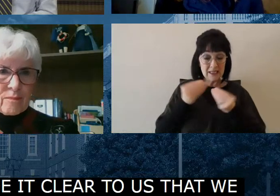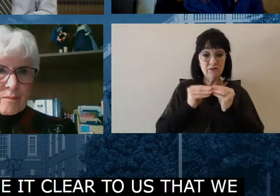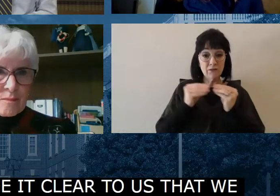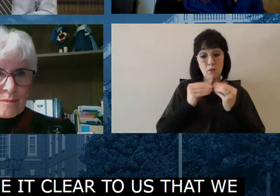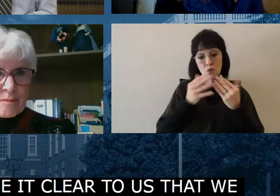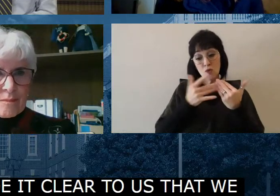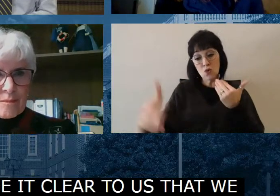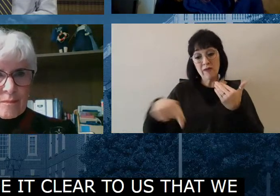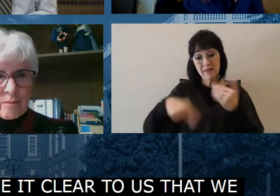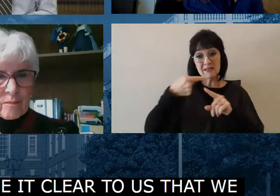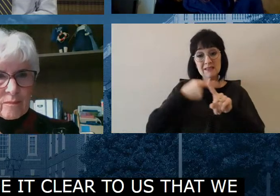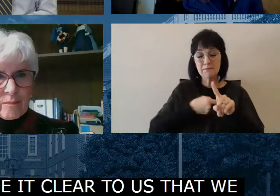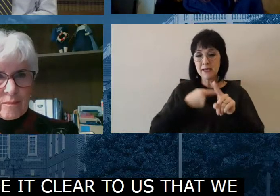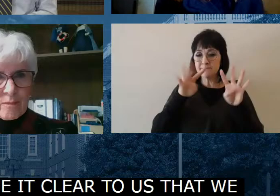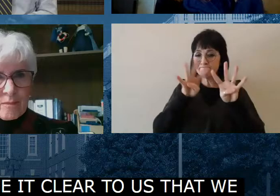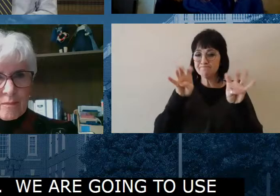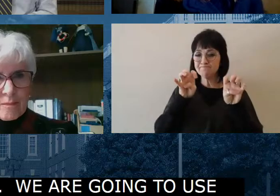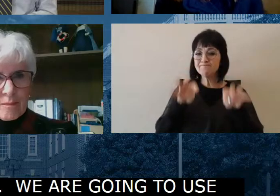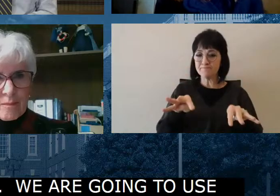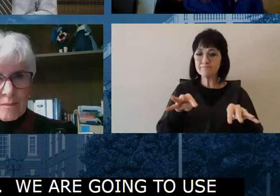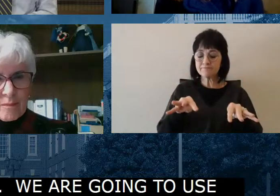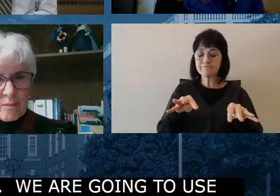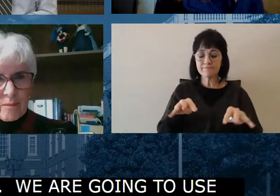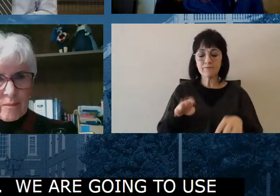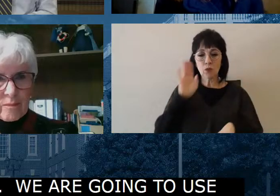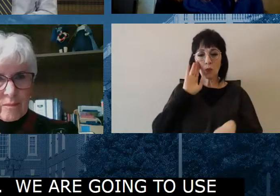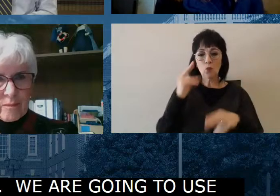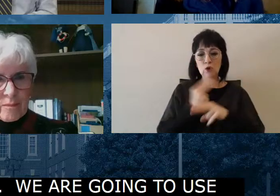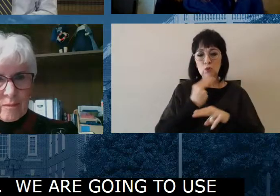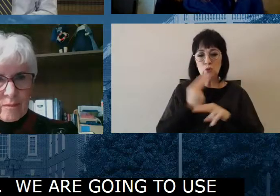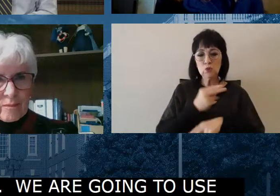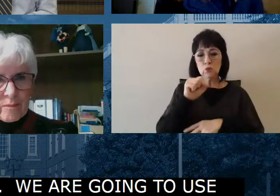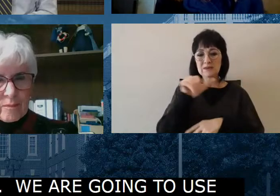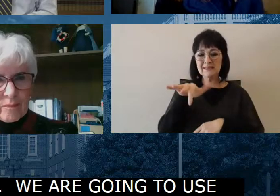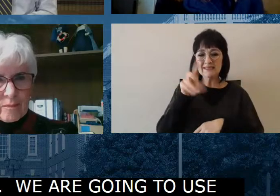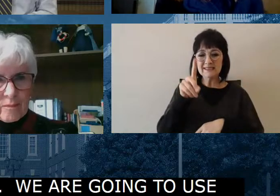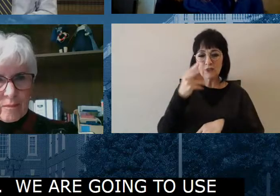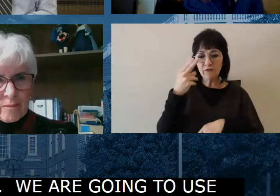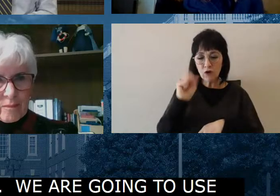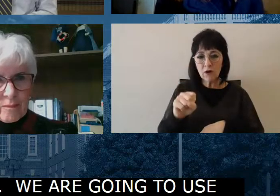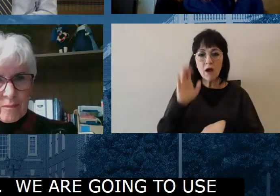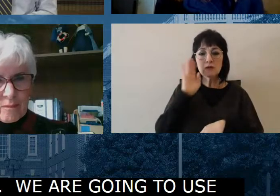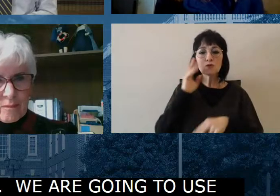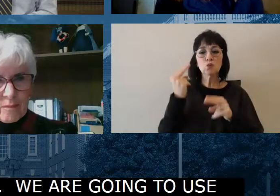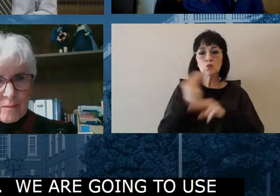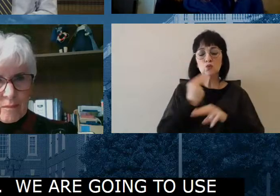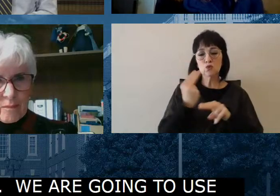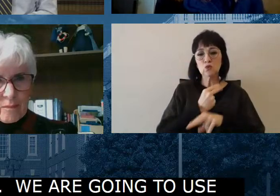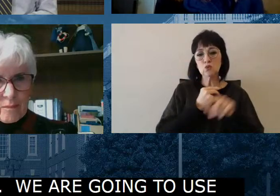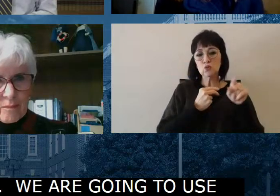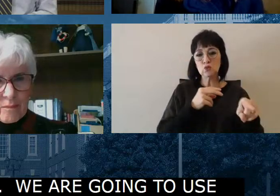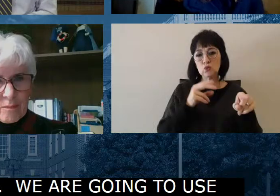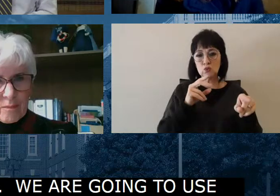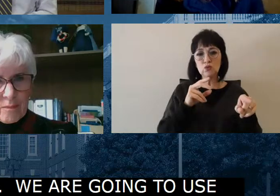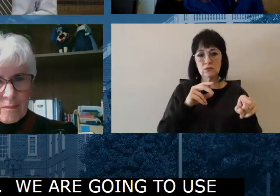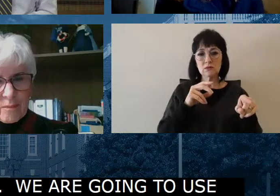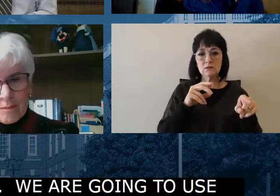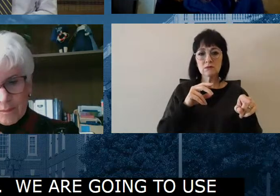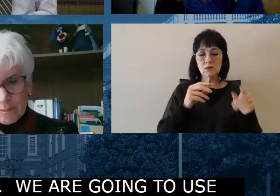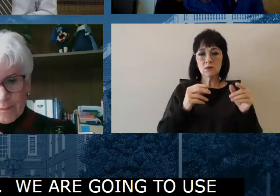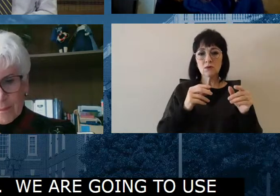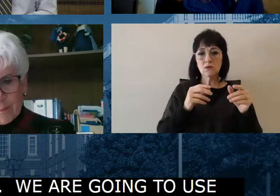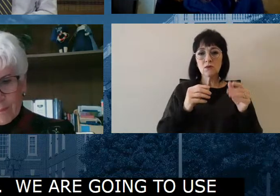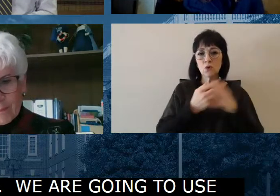in Delaware City and in Seaford High School, as you mentioned, with the sign up from the wait list. By the way,